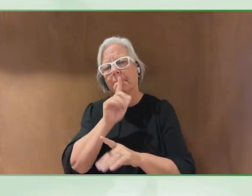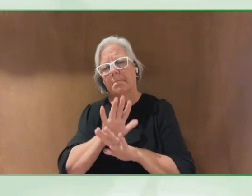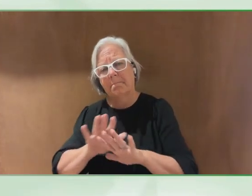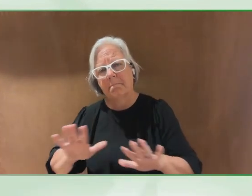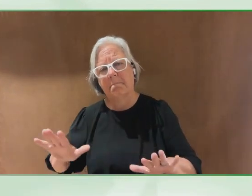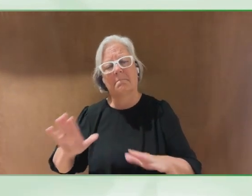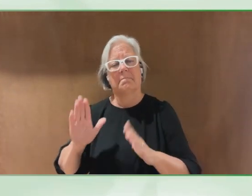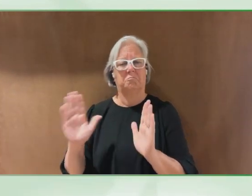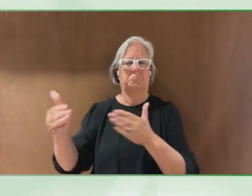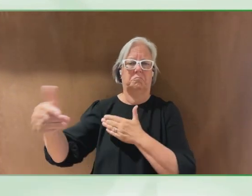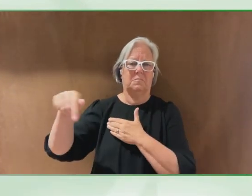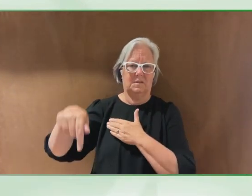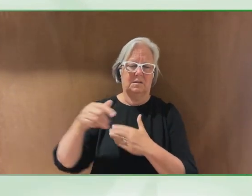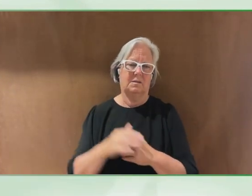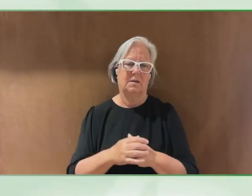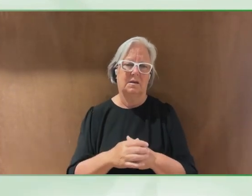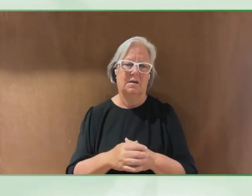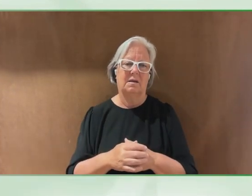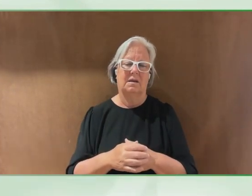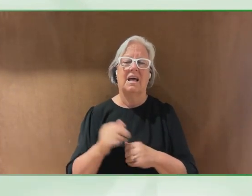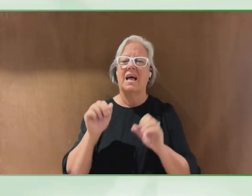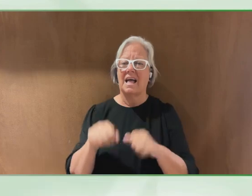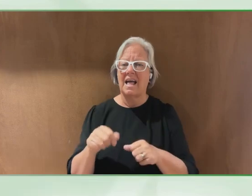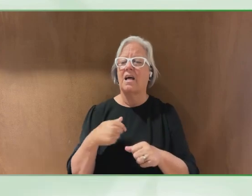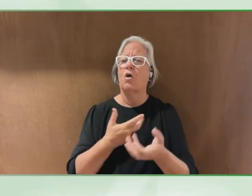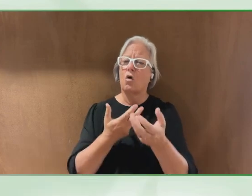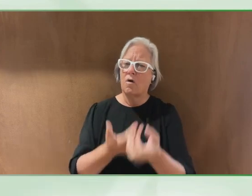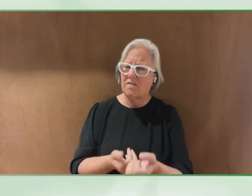And have the confidence to reach out to their manager or a colleague if they are feeling overwhelmed or feel like they need support.